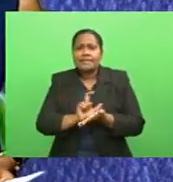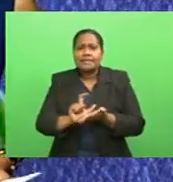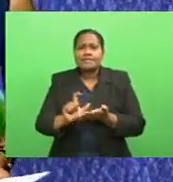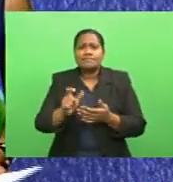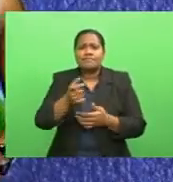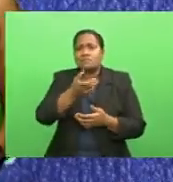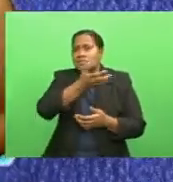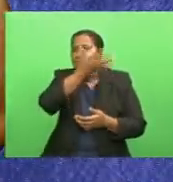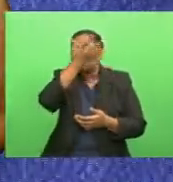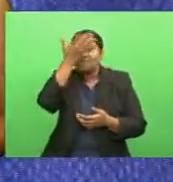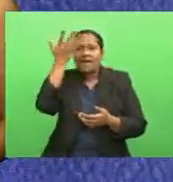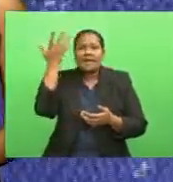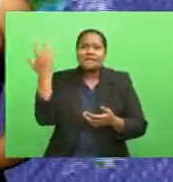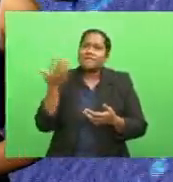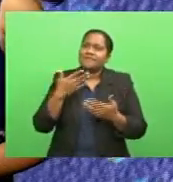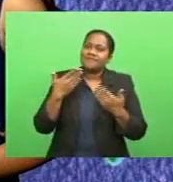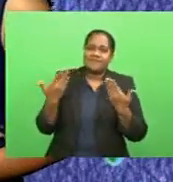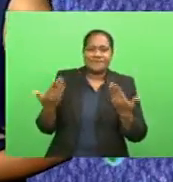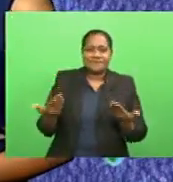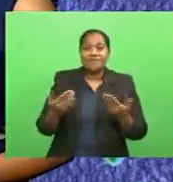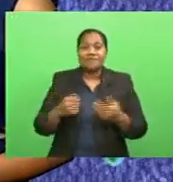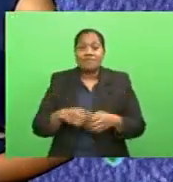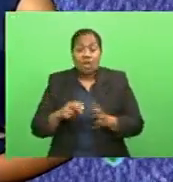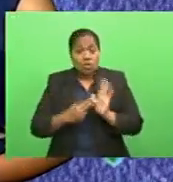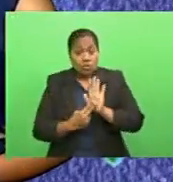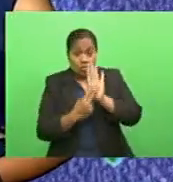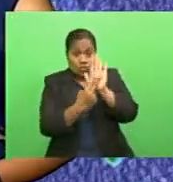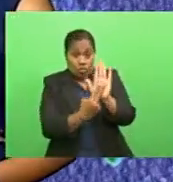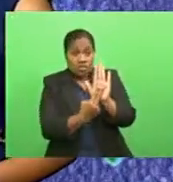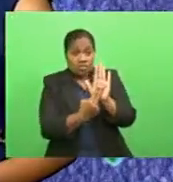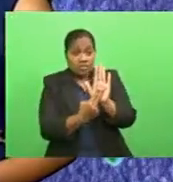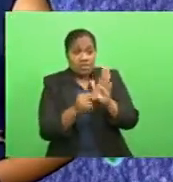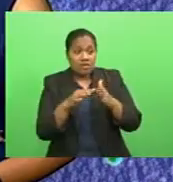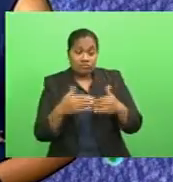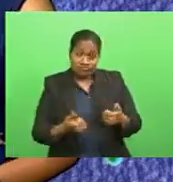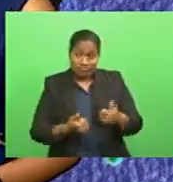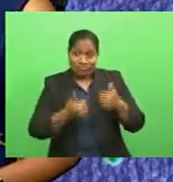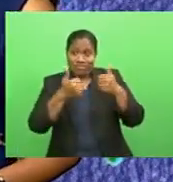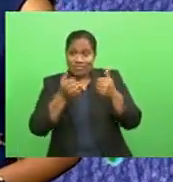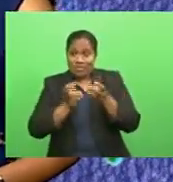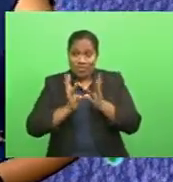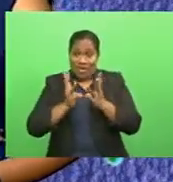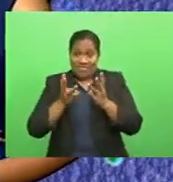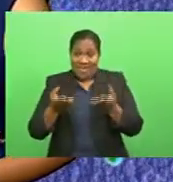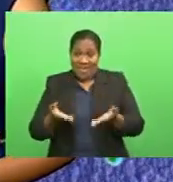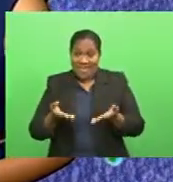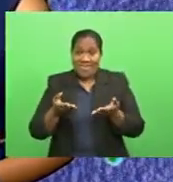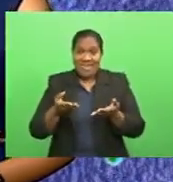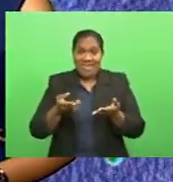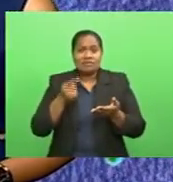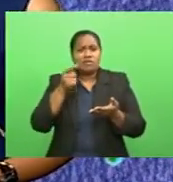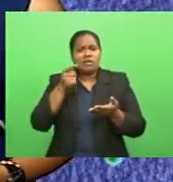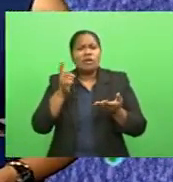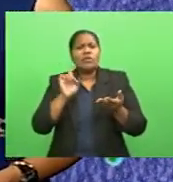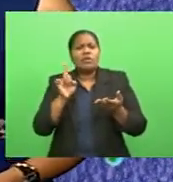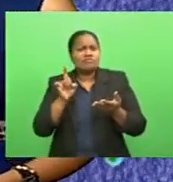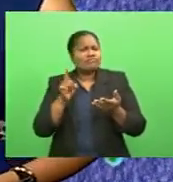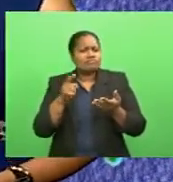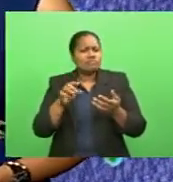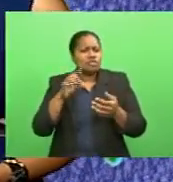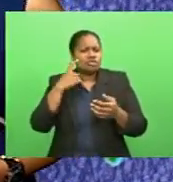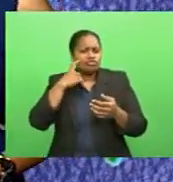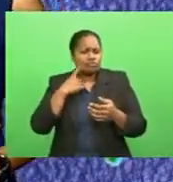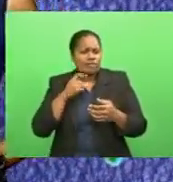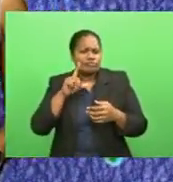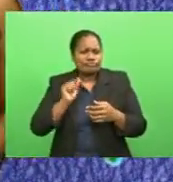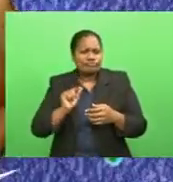charm. And up north, while we're in the mood for good weather and great sunshine, let's make the most of it while it